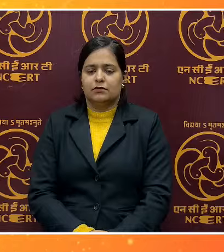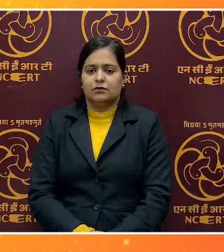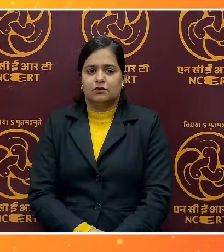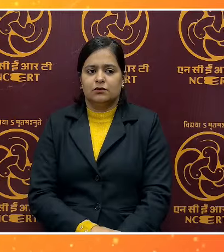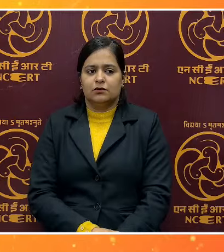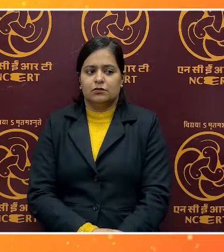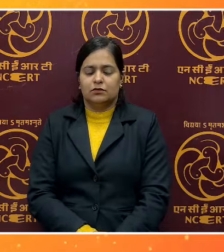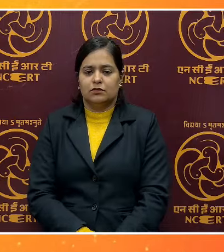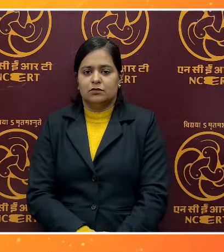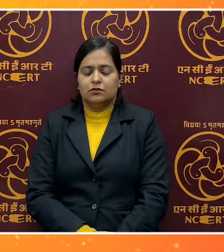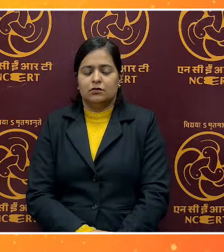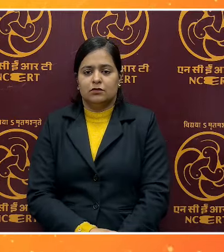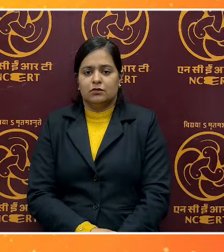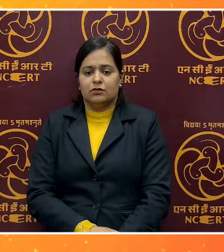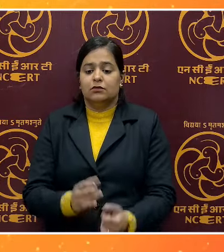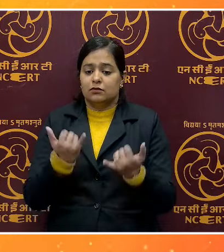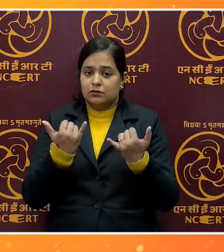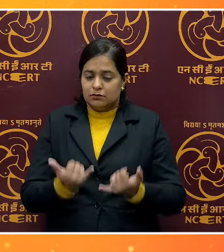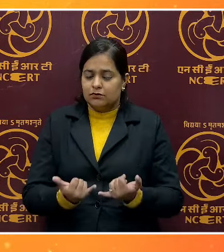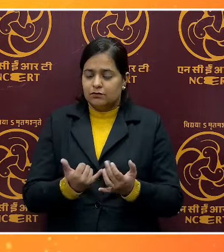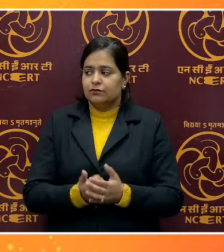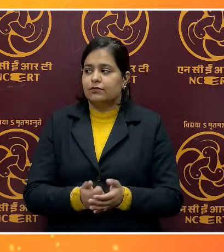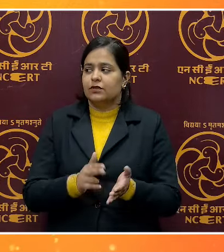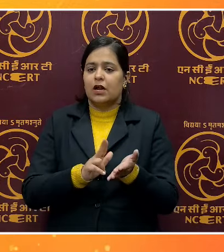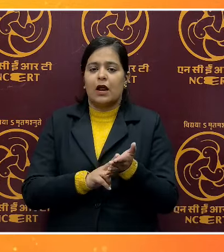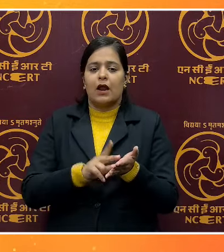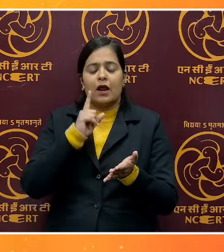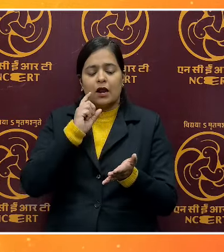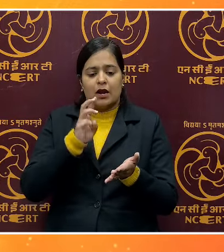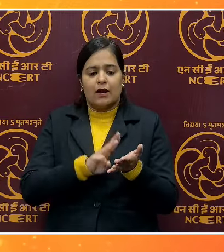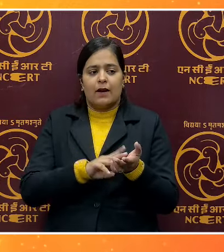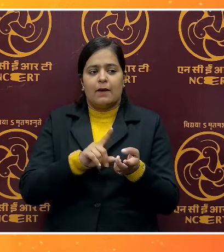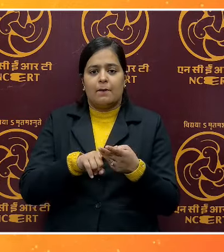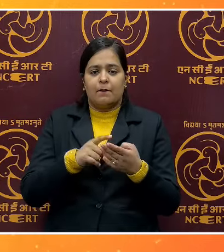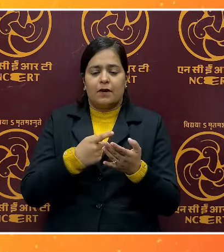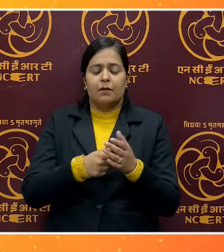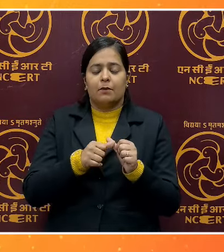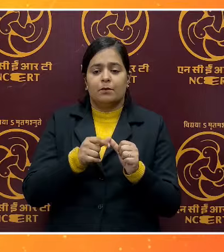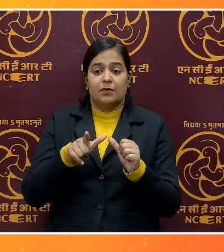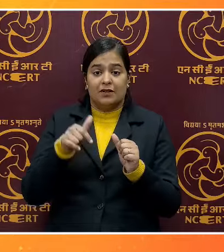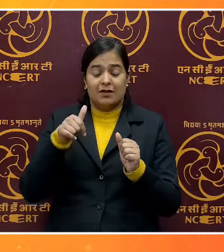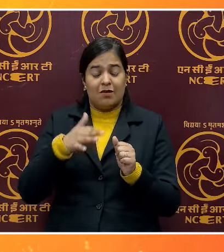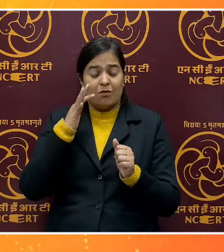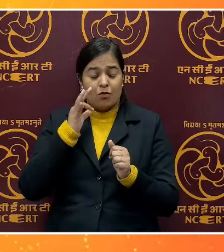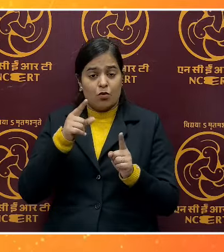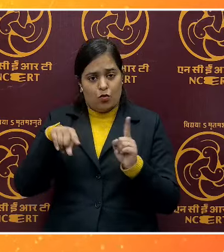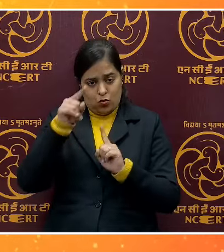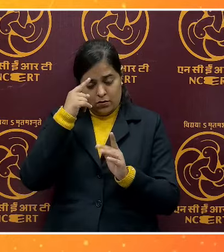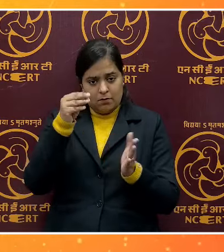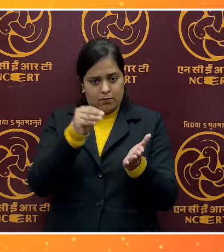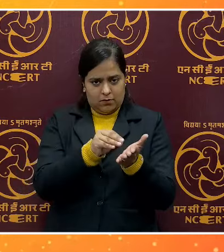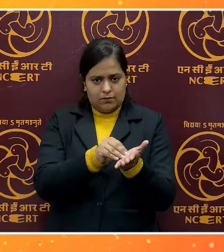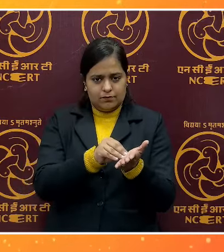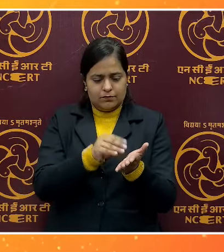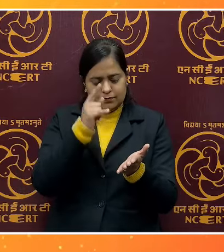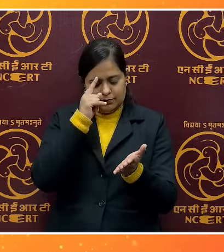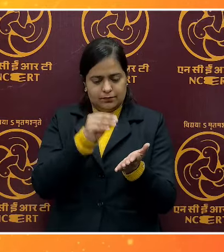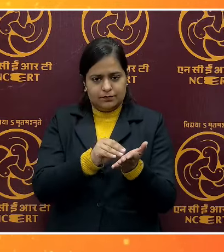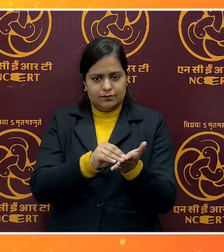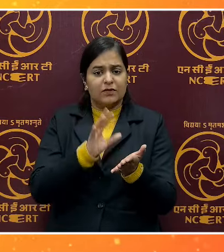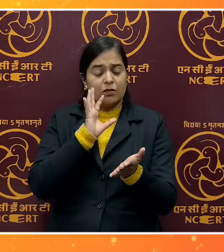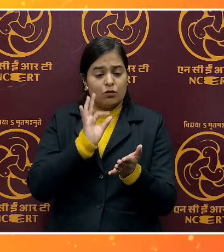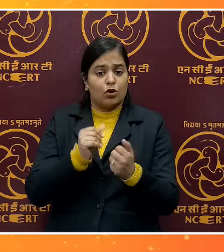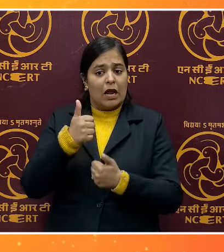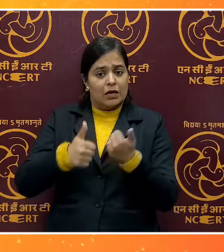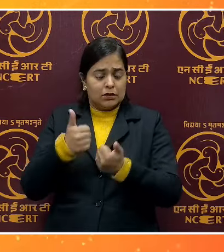when the name of the ligand include a numeral prefix, note down this point, this situation becomes important sometimes in